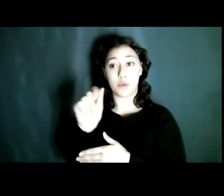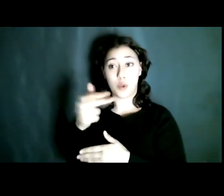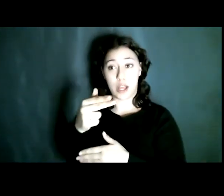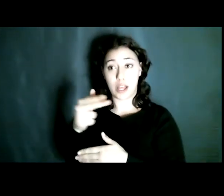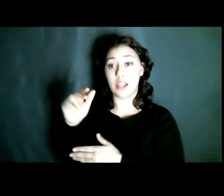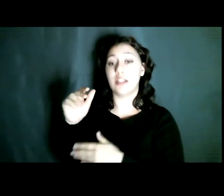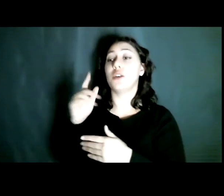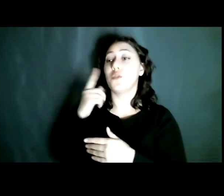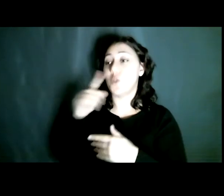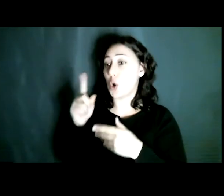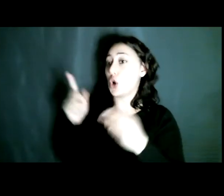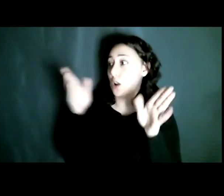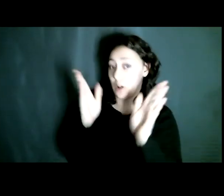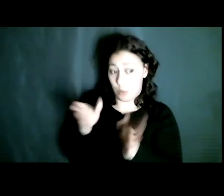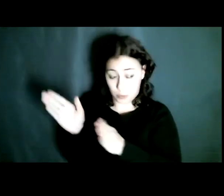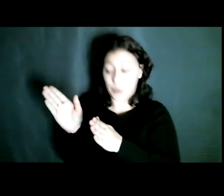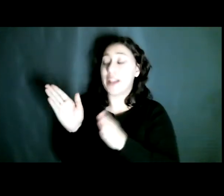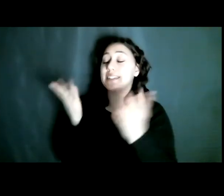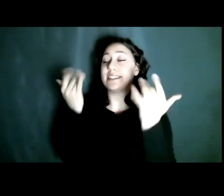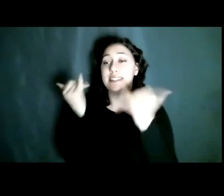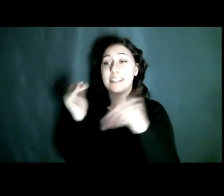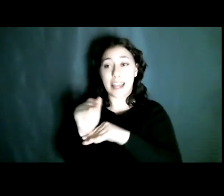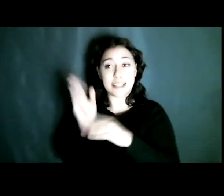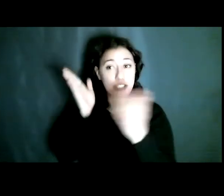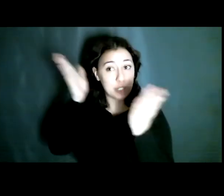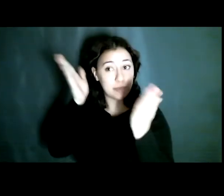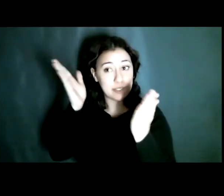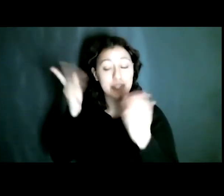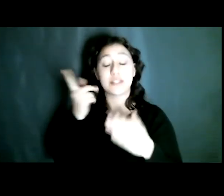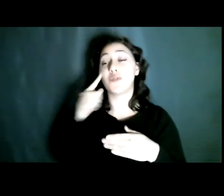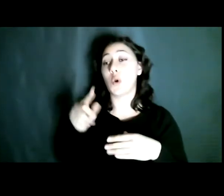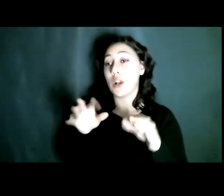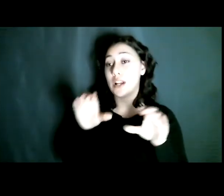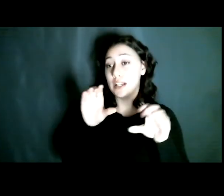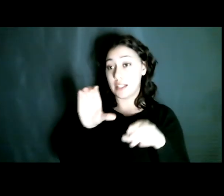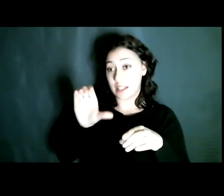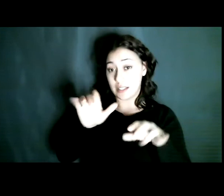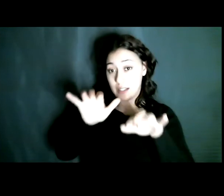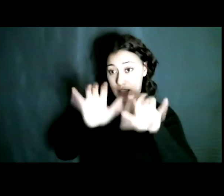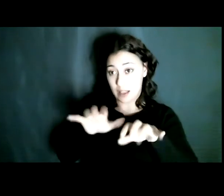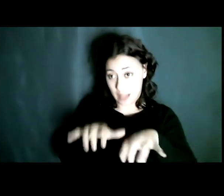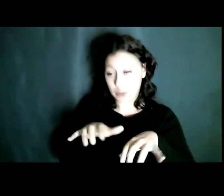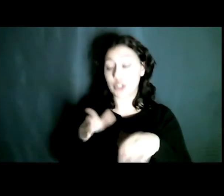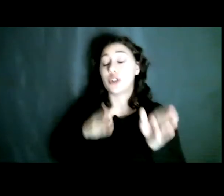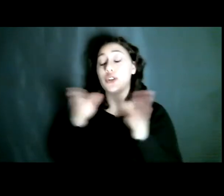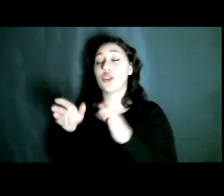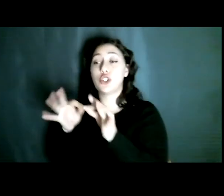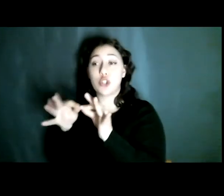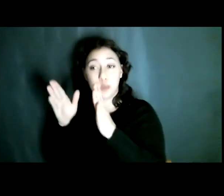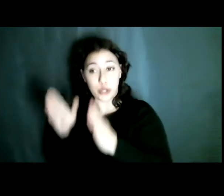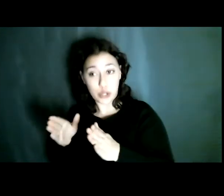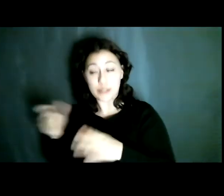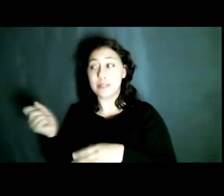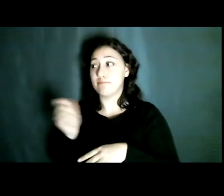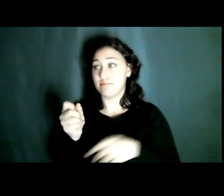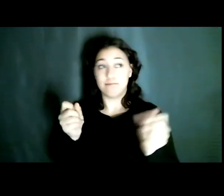our captioner and ASL interpreters, and the Office of University Communications. This has truly